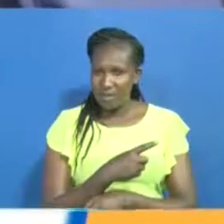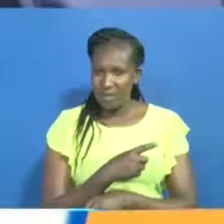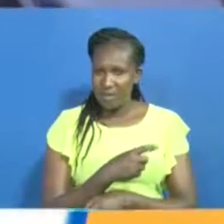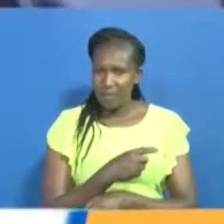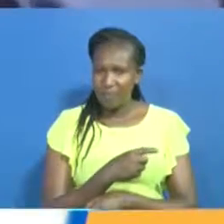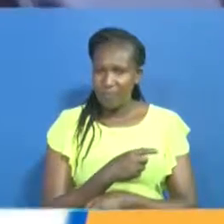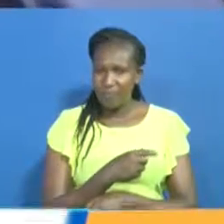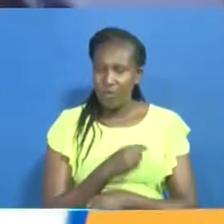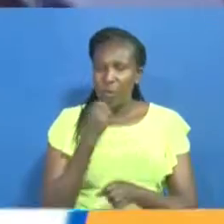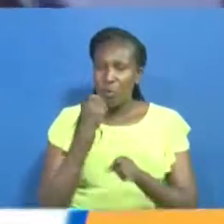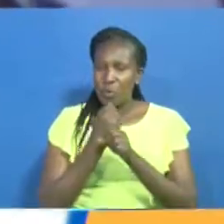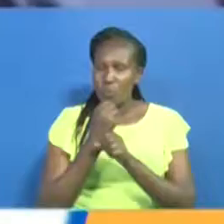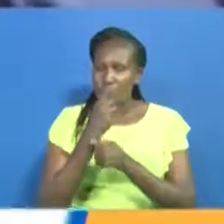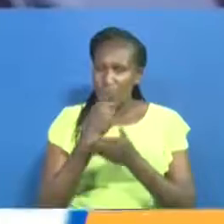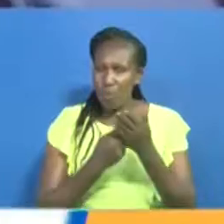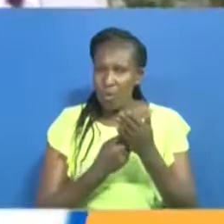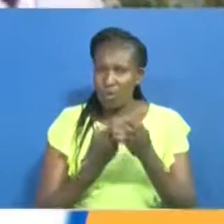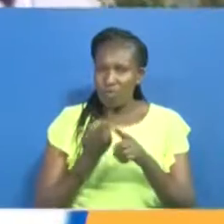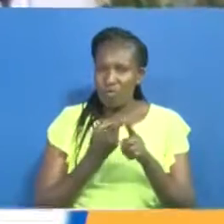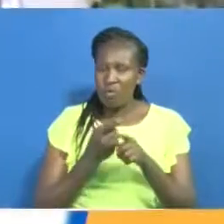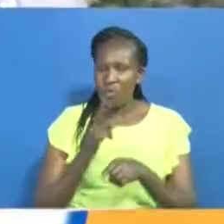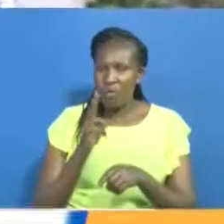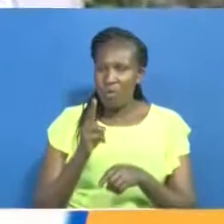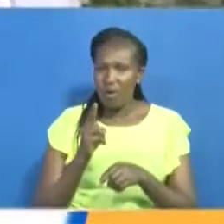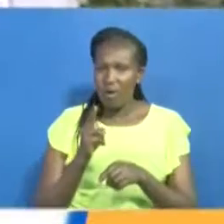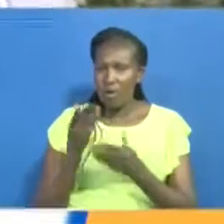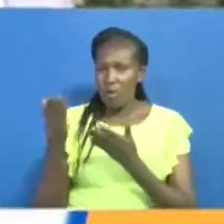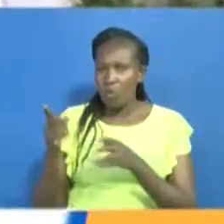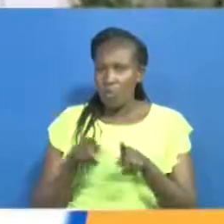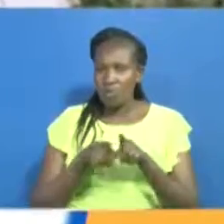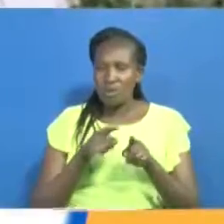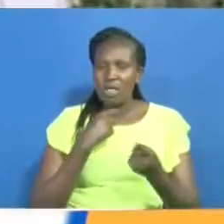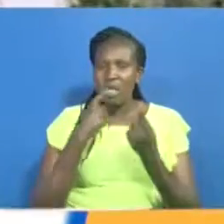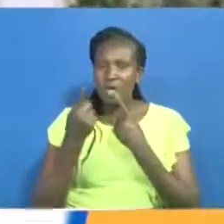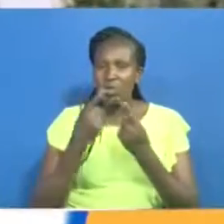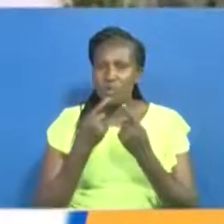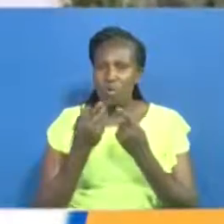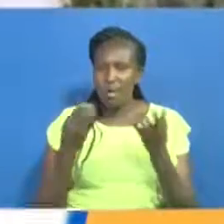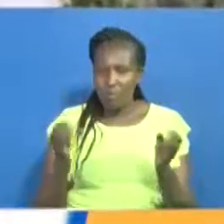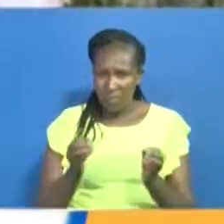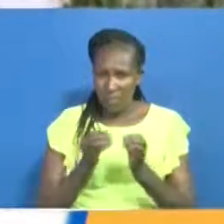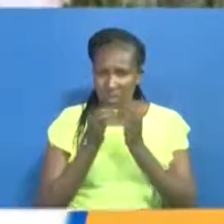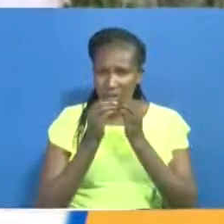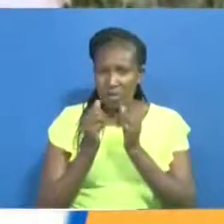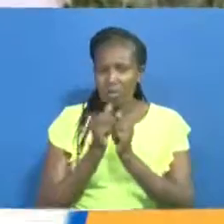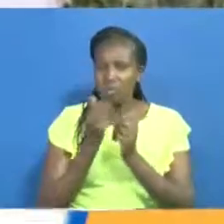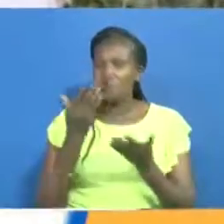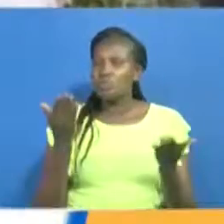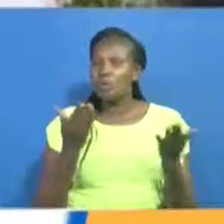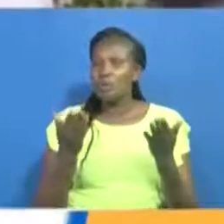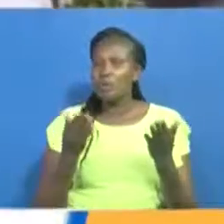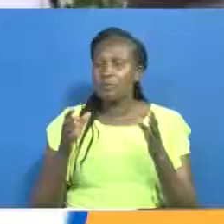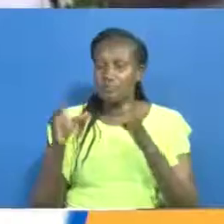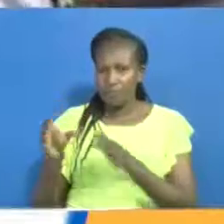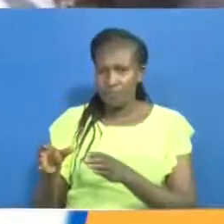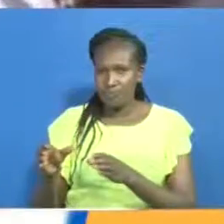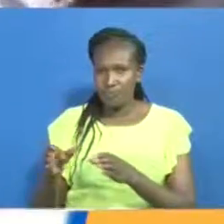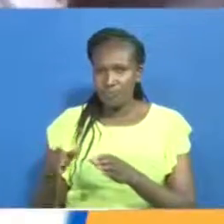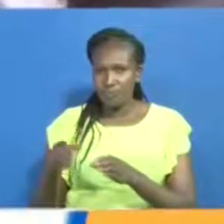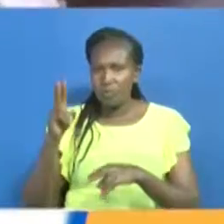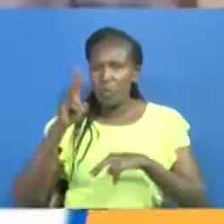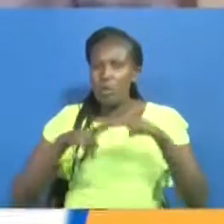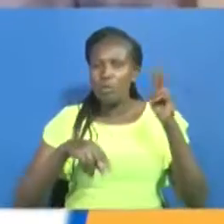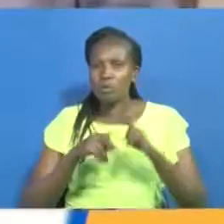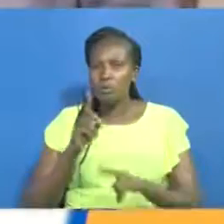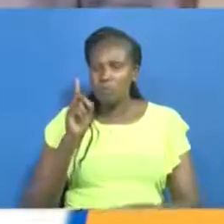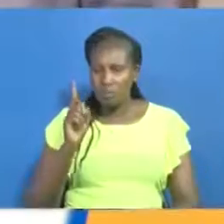multiple fatalities arising from one crash. Waithaka aliyezungumza haya kwenye mkutano wa washikadau kwenye sekta ya uchukuzi katika hoteli